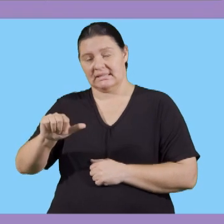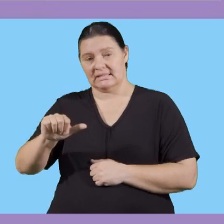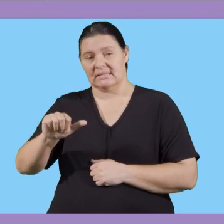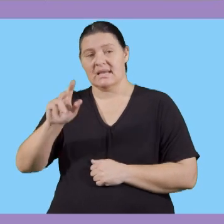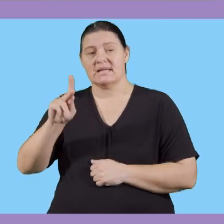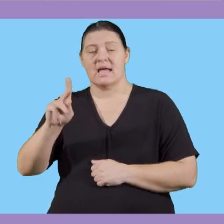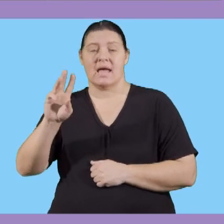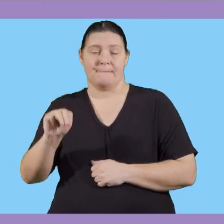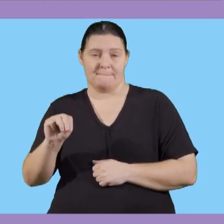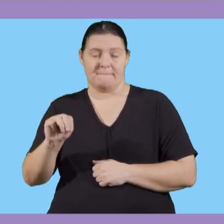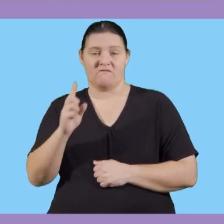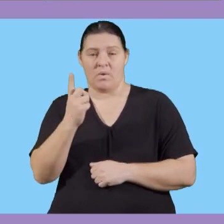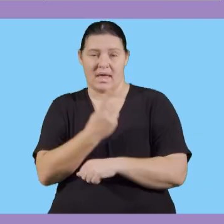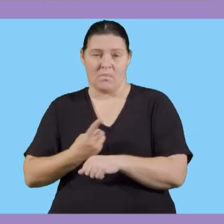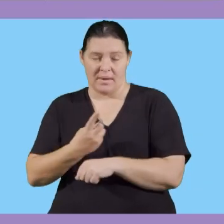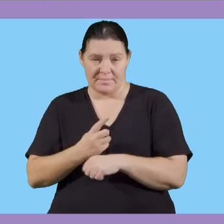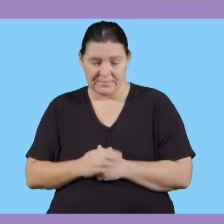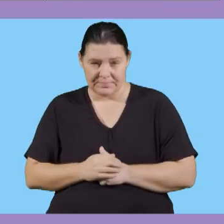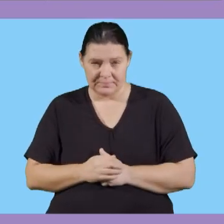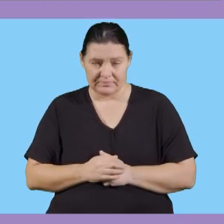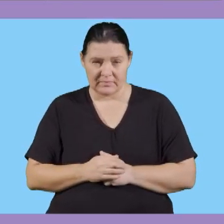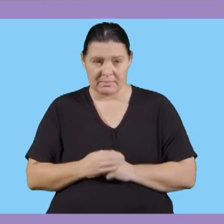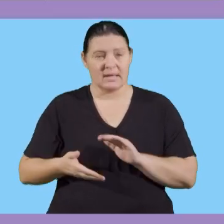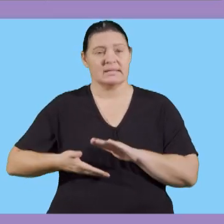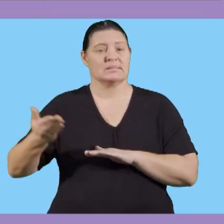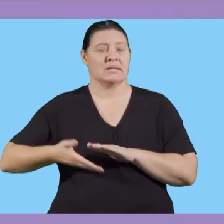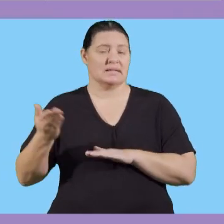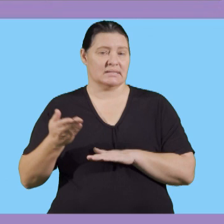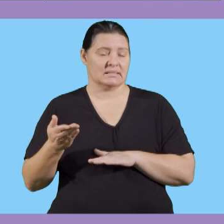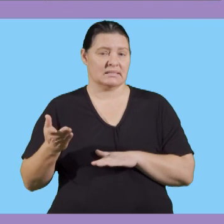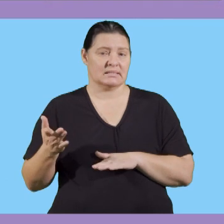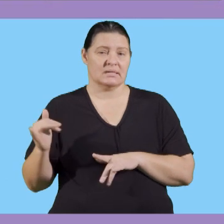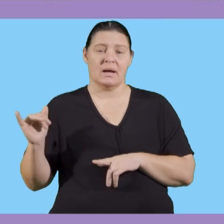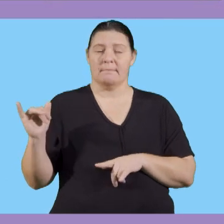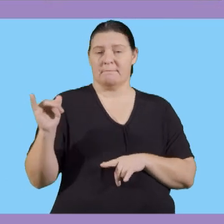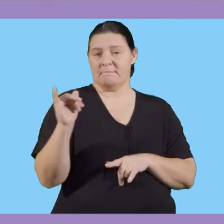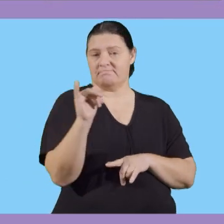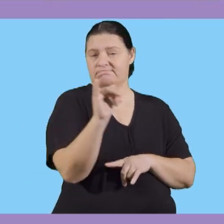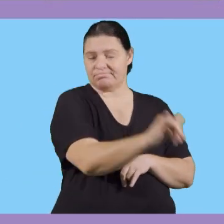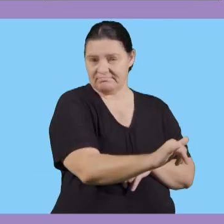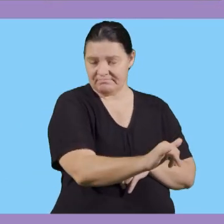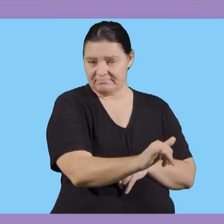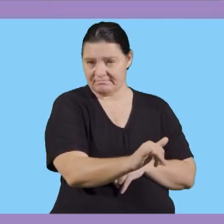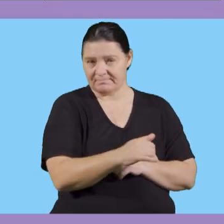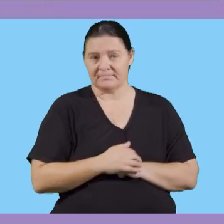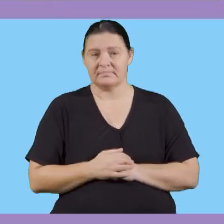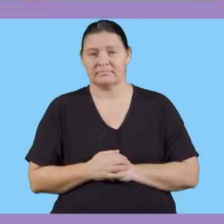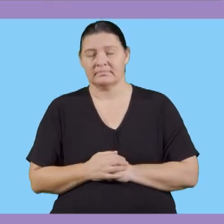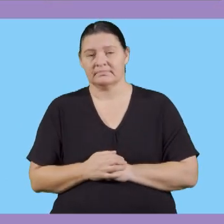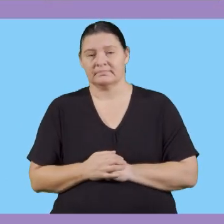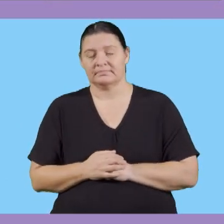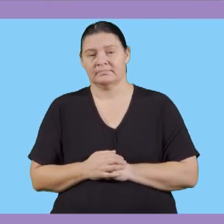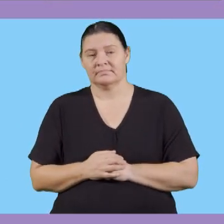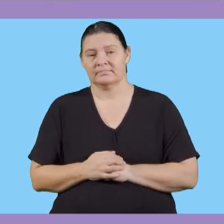1,506 kilometers per hour, and that is the speed that this plane was traveling